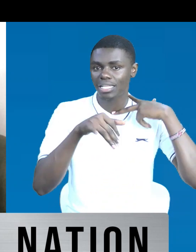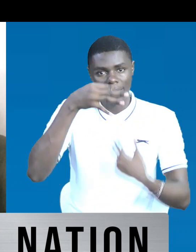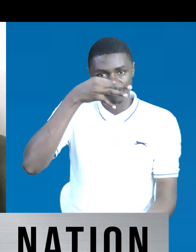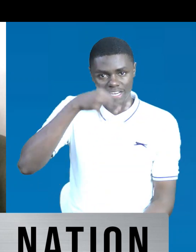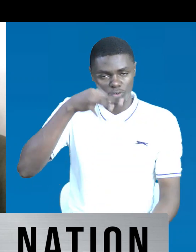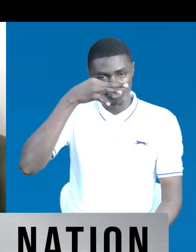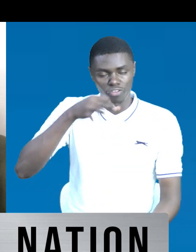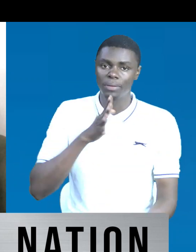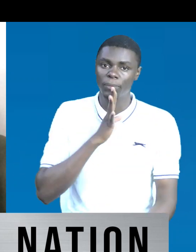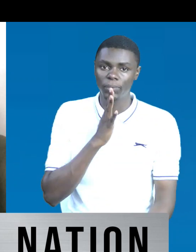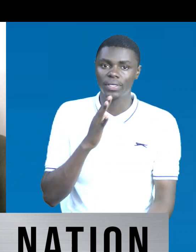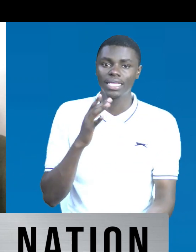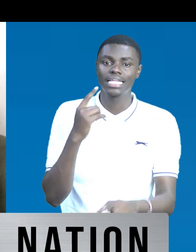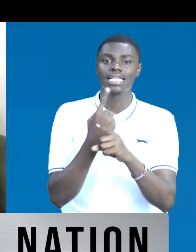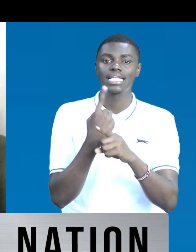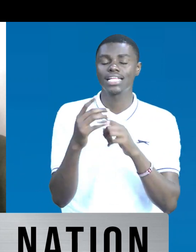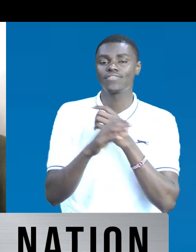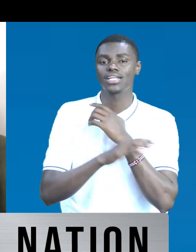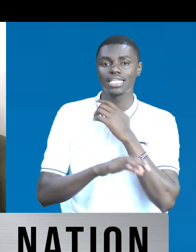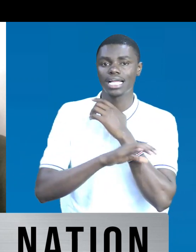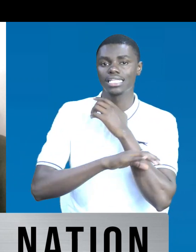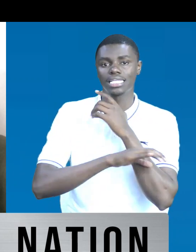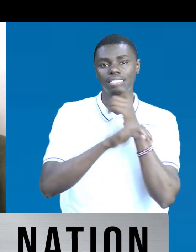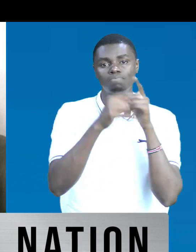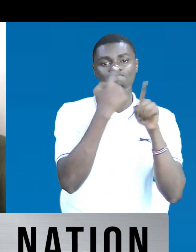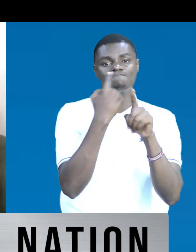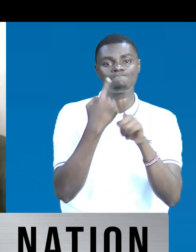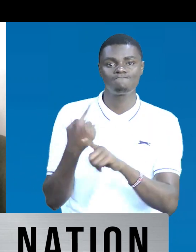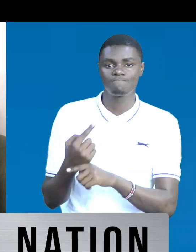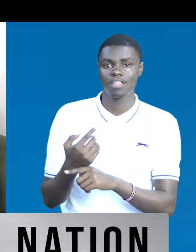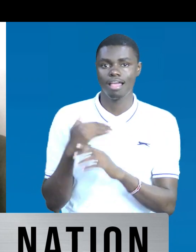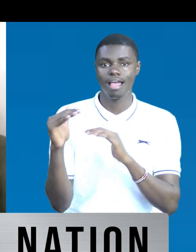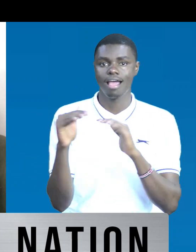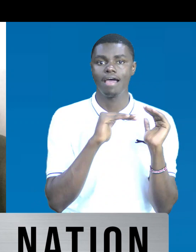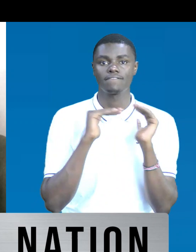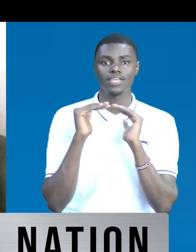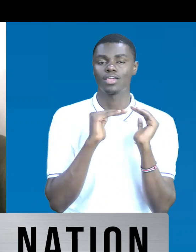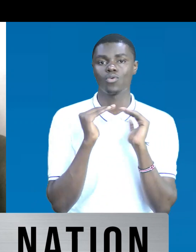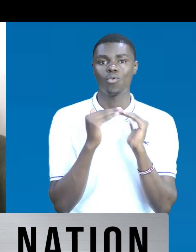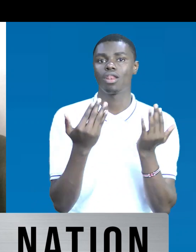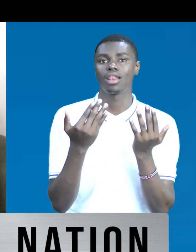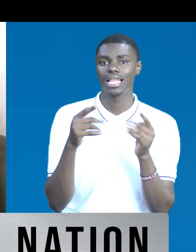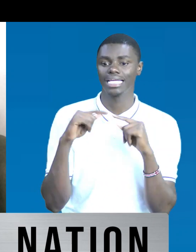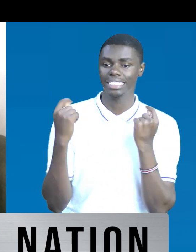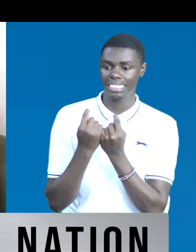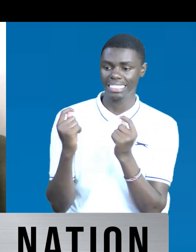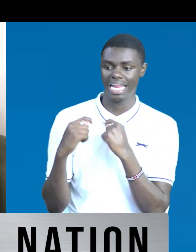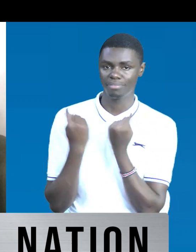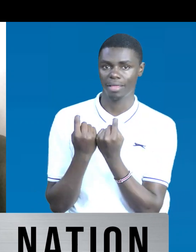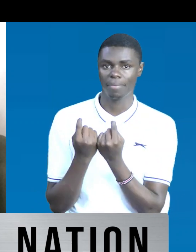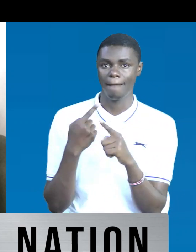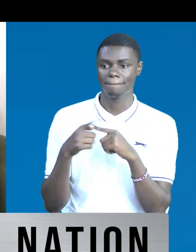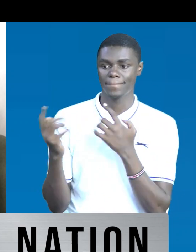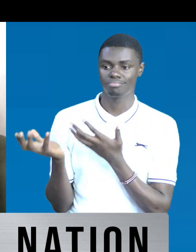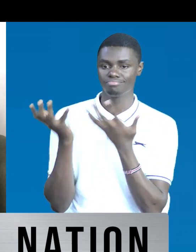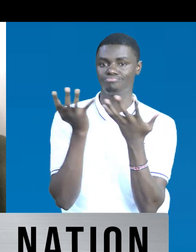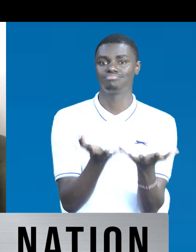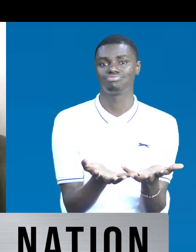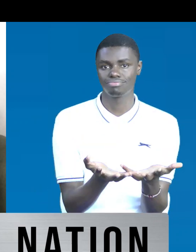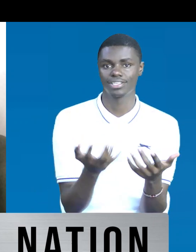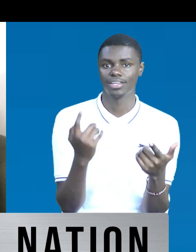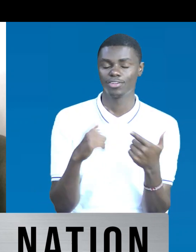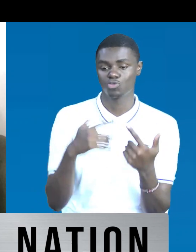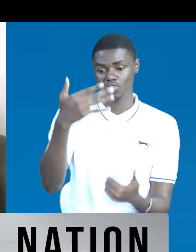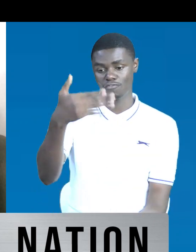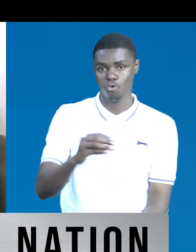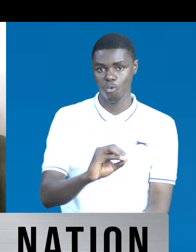and in every country. Equally, they have those ethnic aspects of them, which has not been brought into